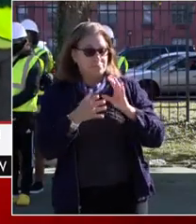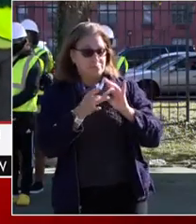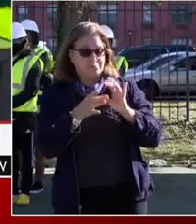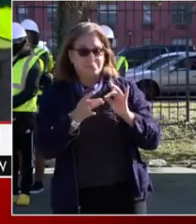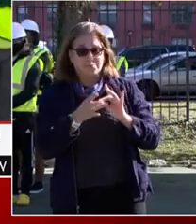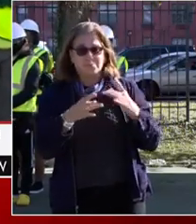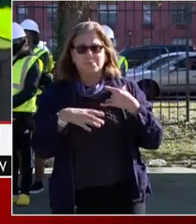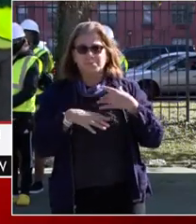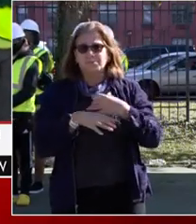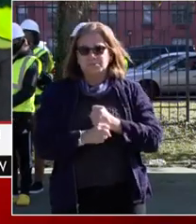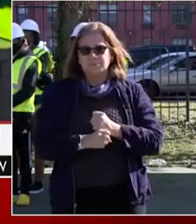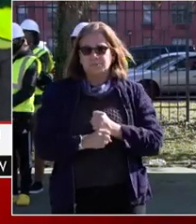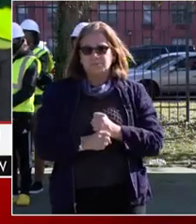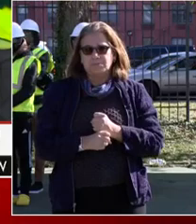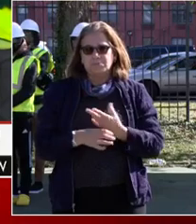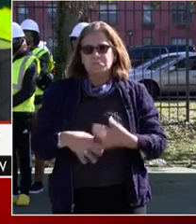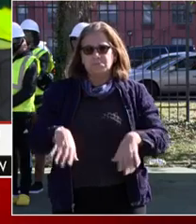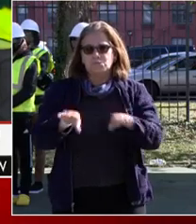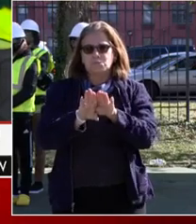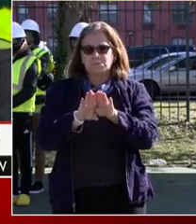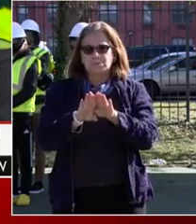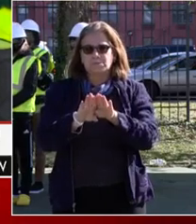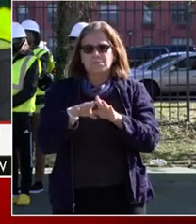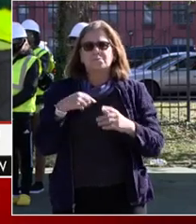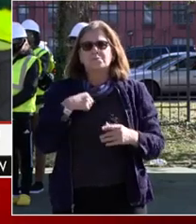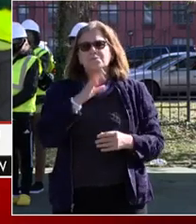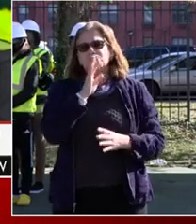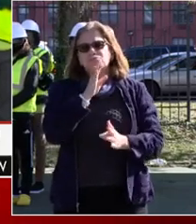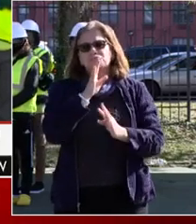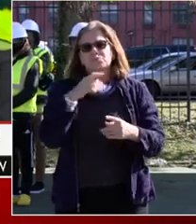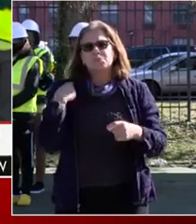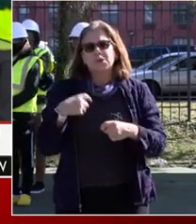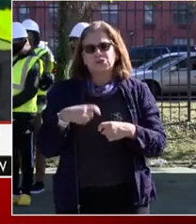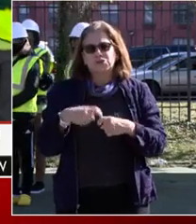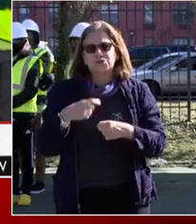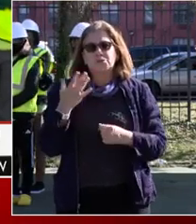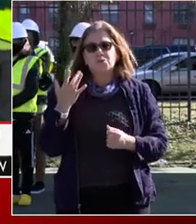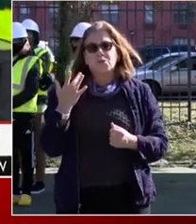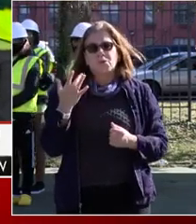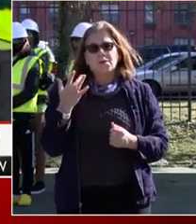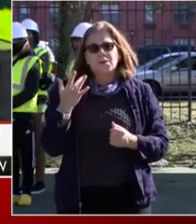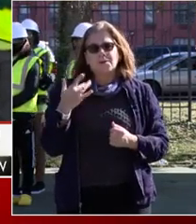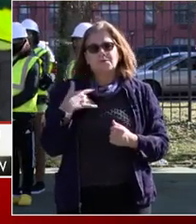give some words in Spanish because this is for a